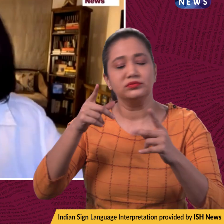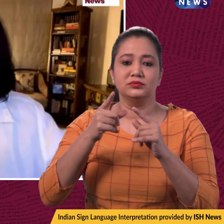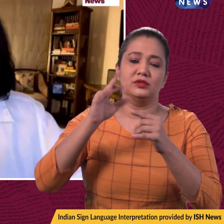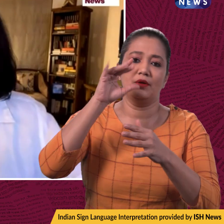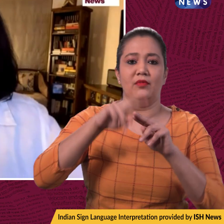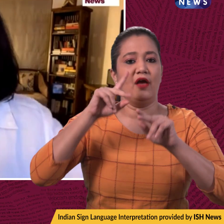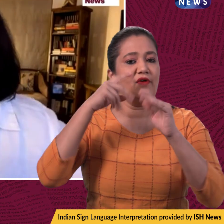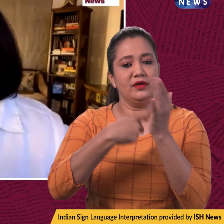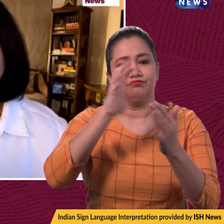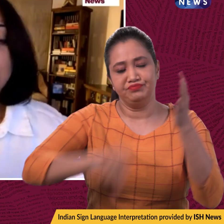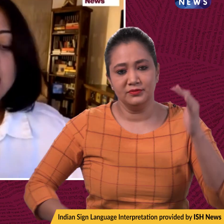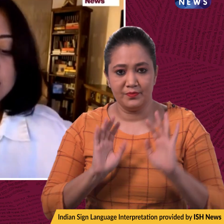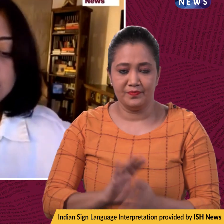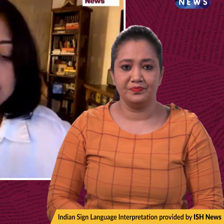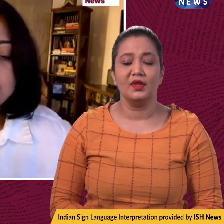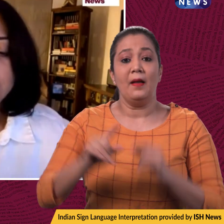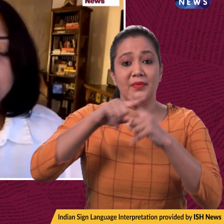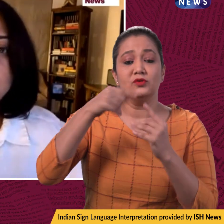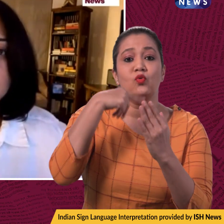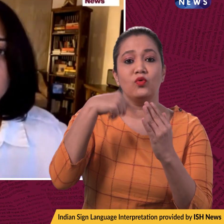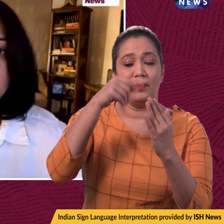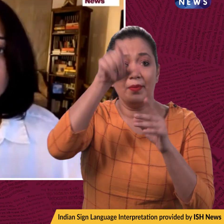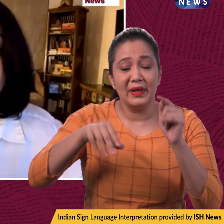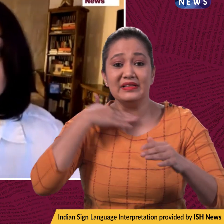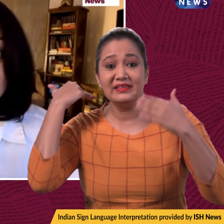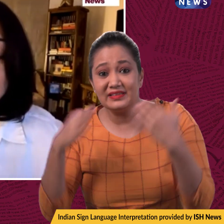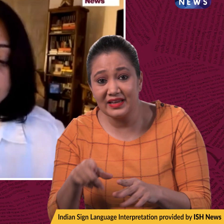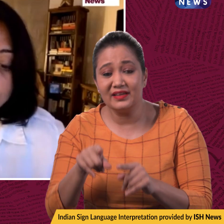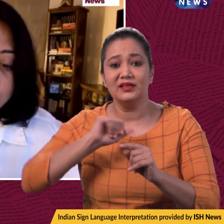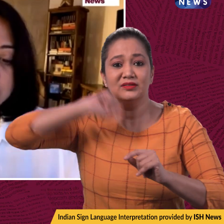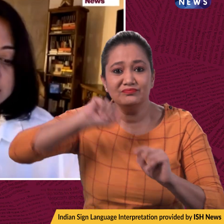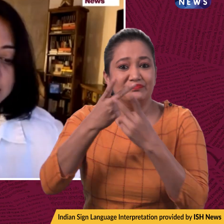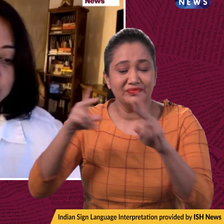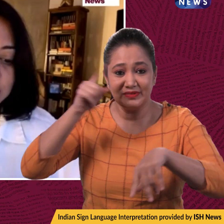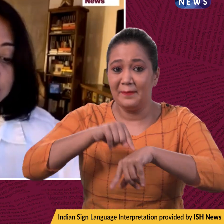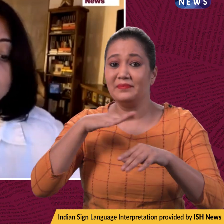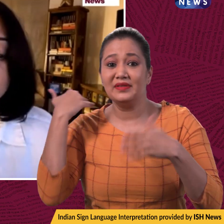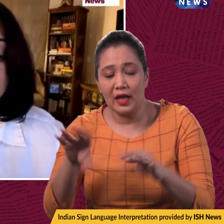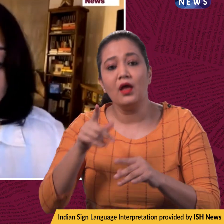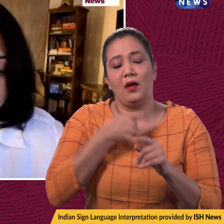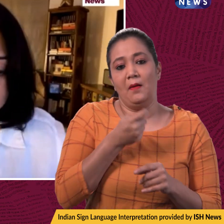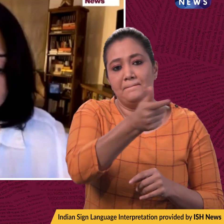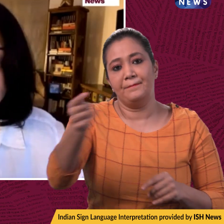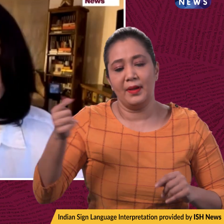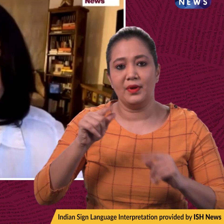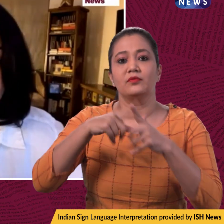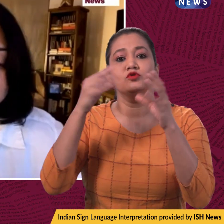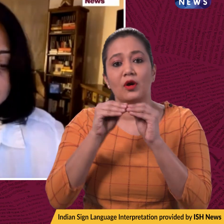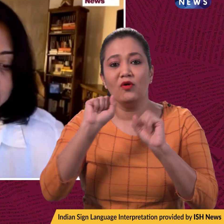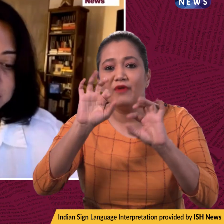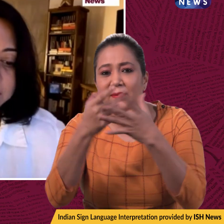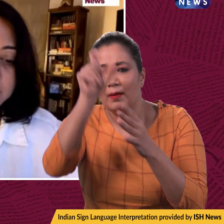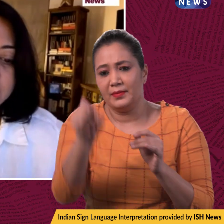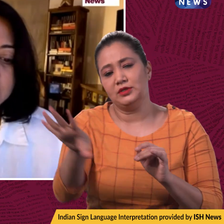with farmer unions. They've also asked for a list of people who died during the agitation to be given compensation and a job